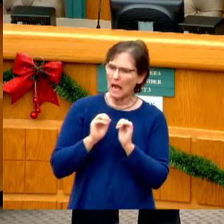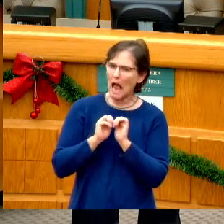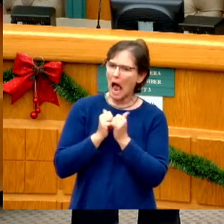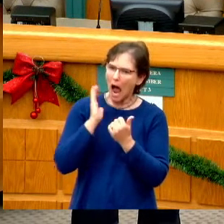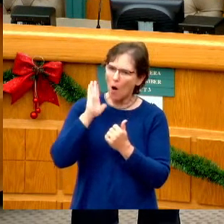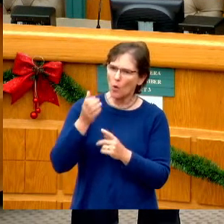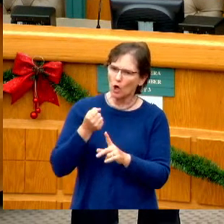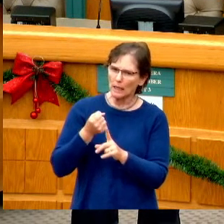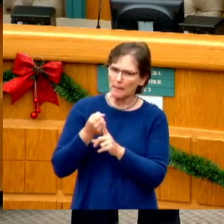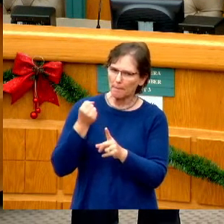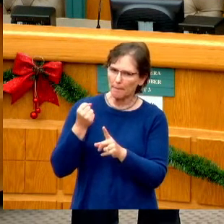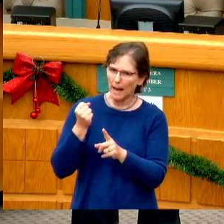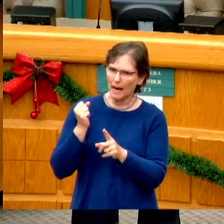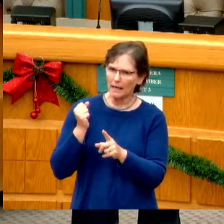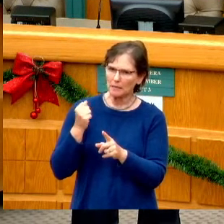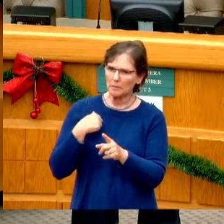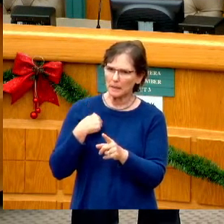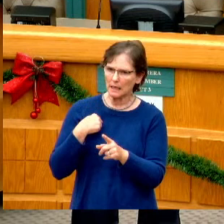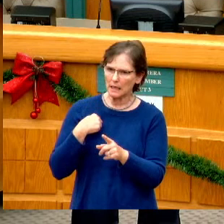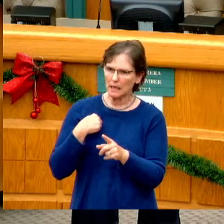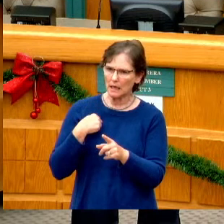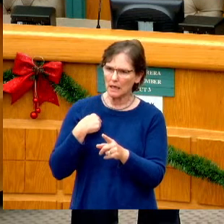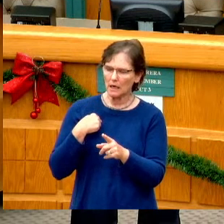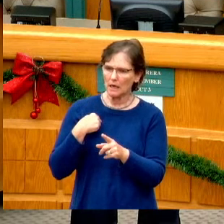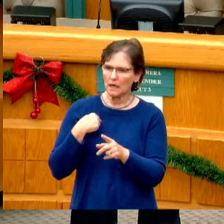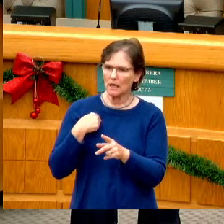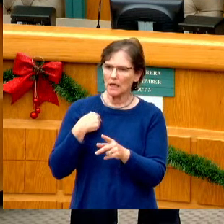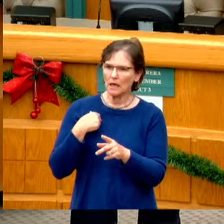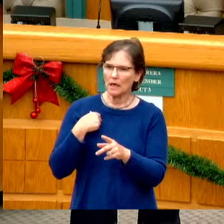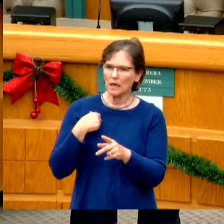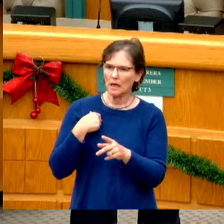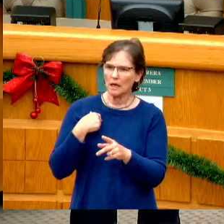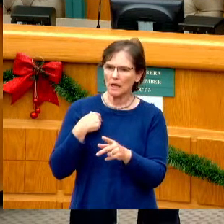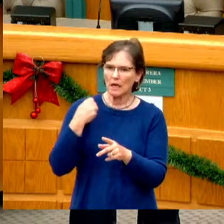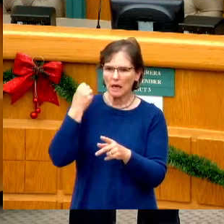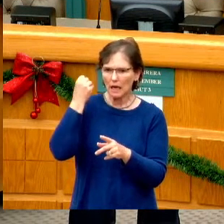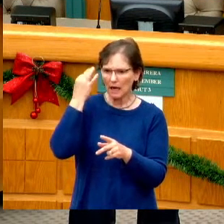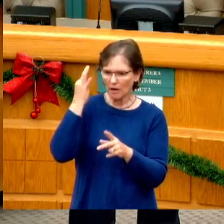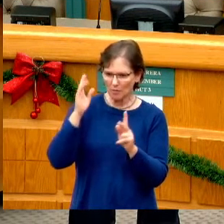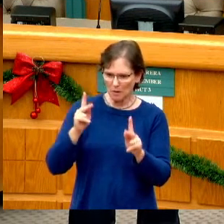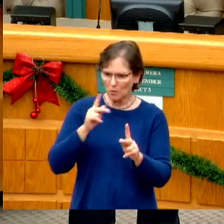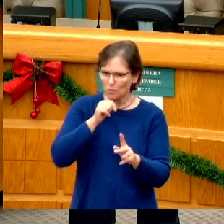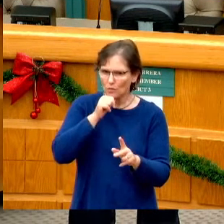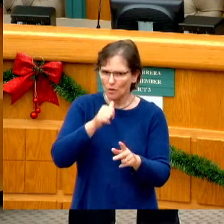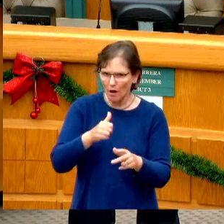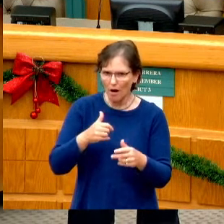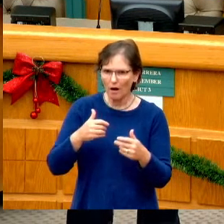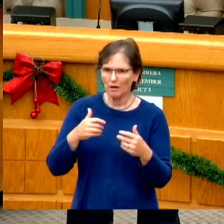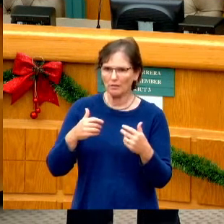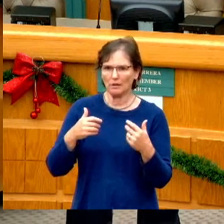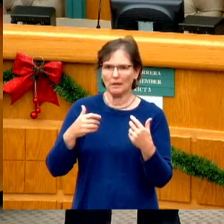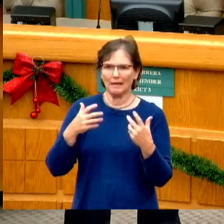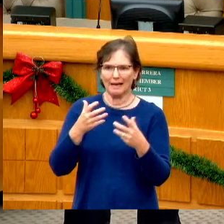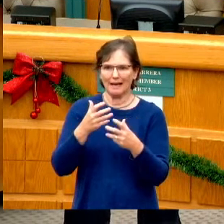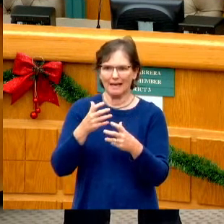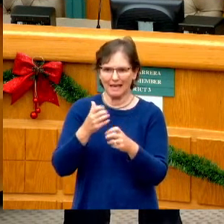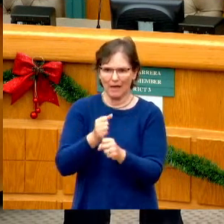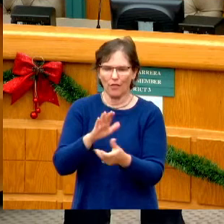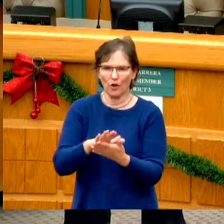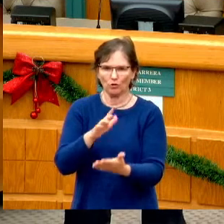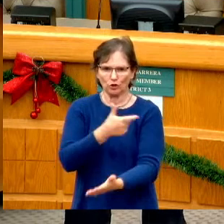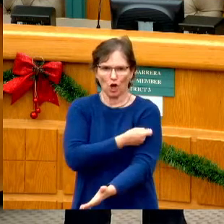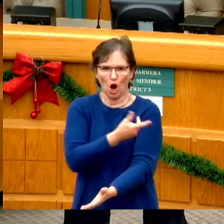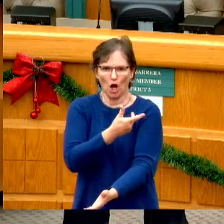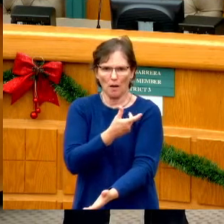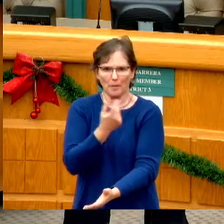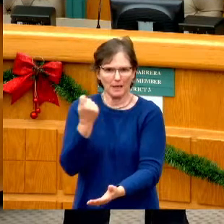getting immunizations because they're stopping that to prepare for the COVID-19 vaccinations. well, again, there are a lot of